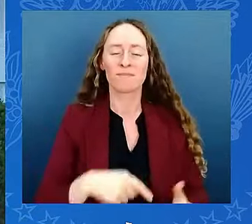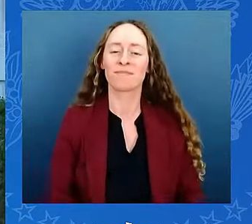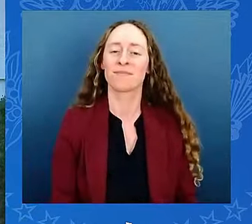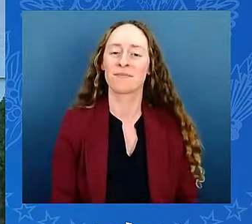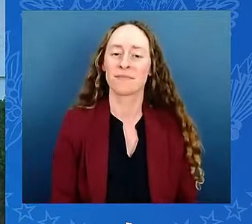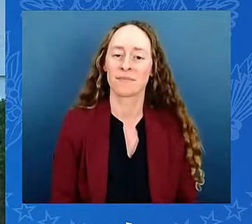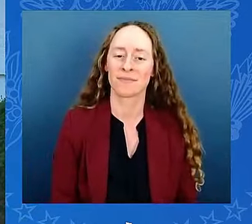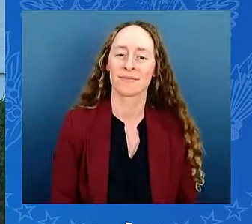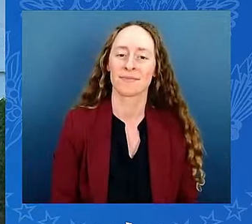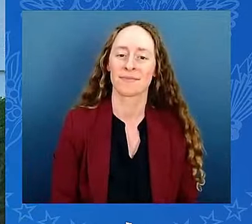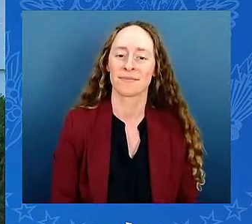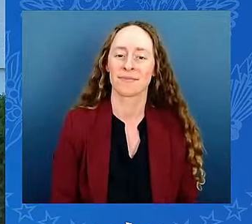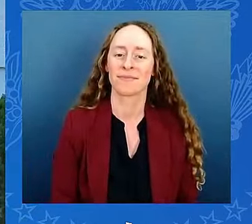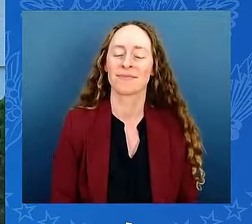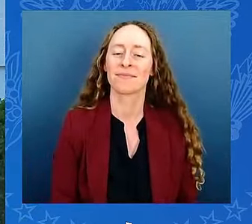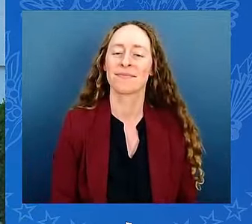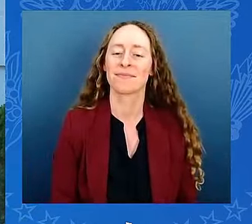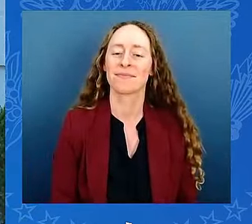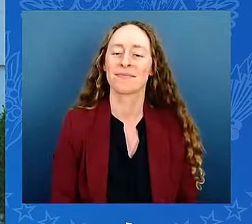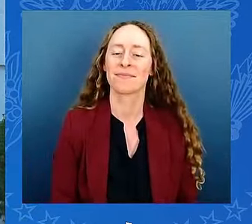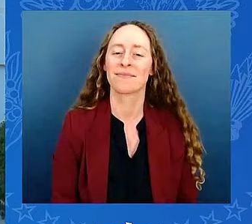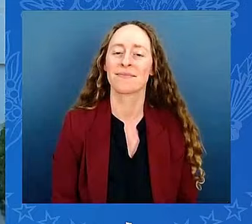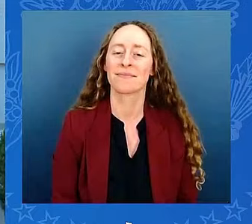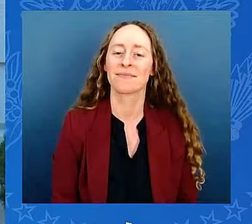For the sake of us.